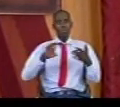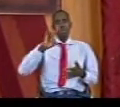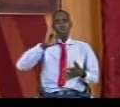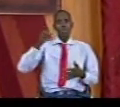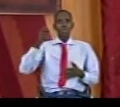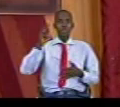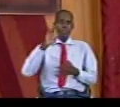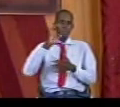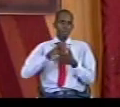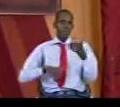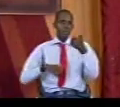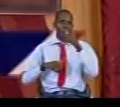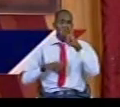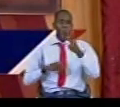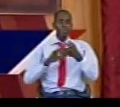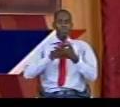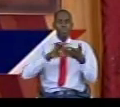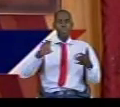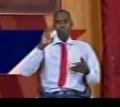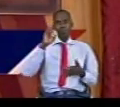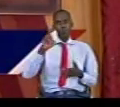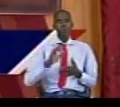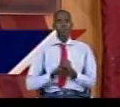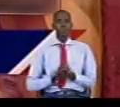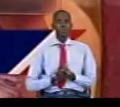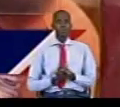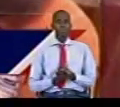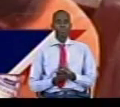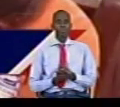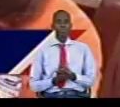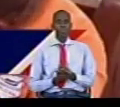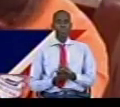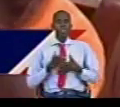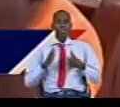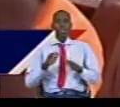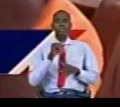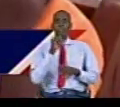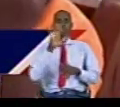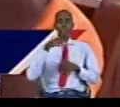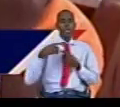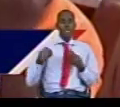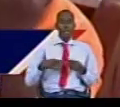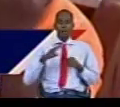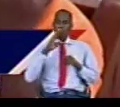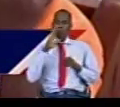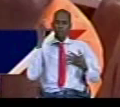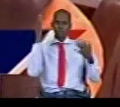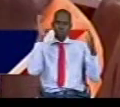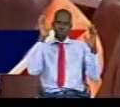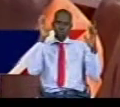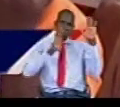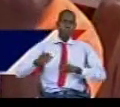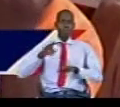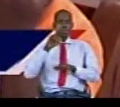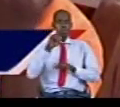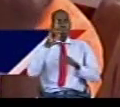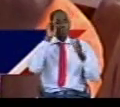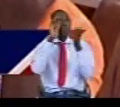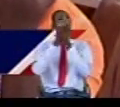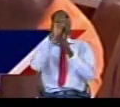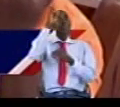chapter 14 from verse 1. Let not your heart be troubled. Ye believe in God. Do you believe in